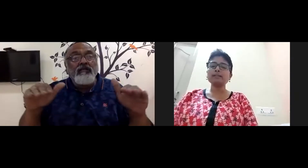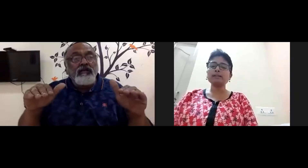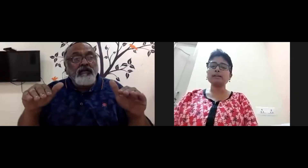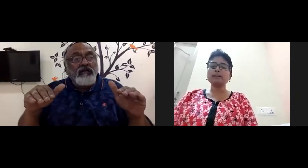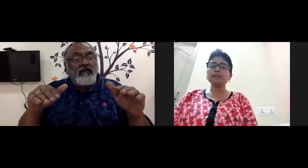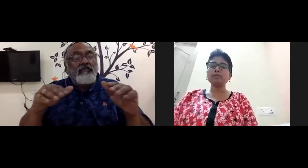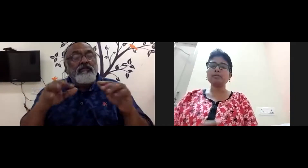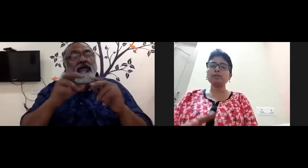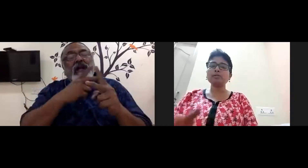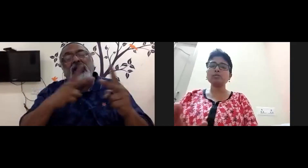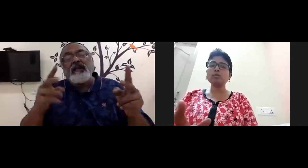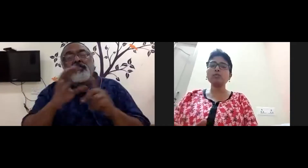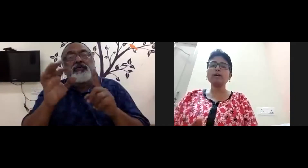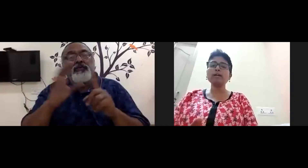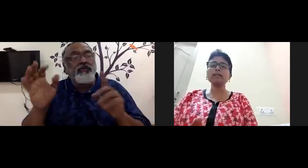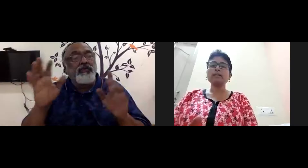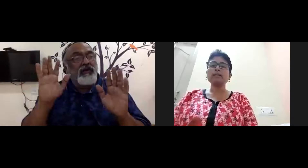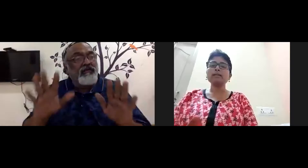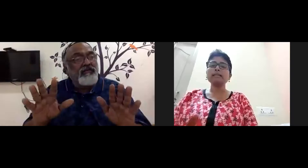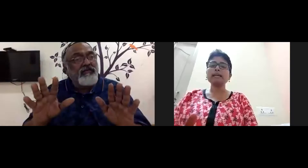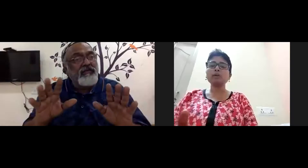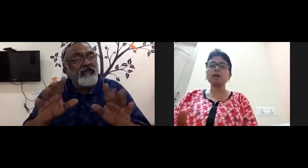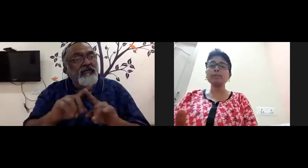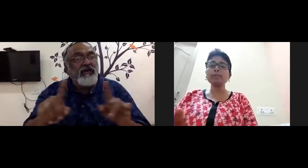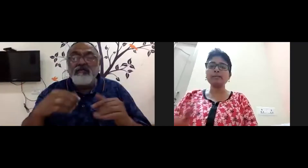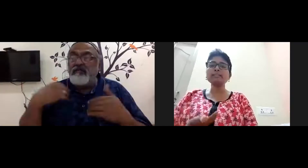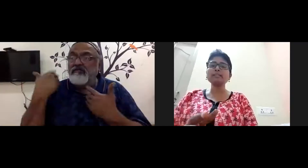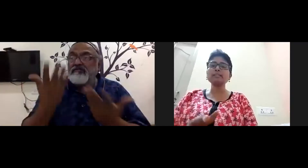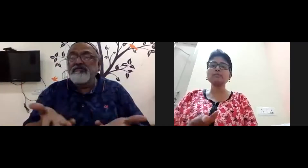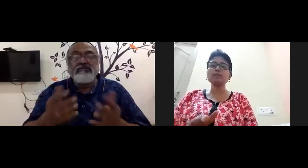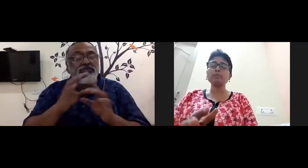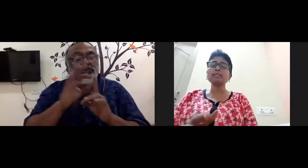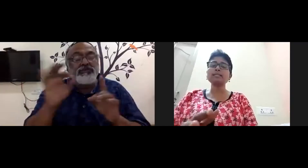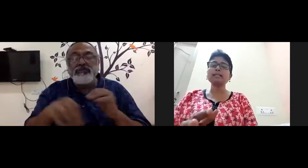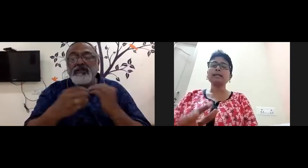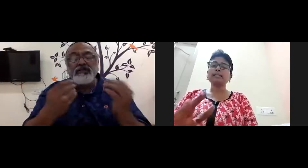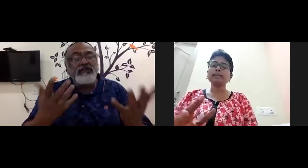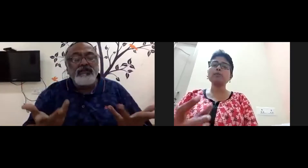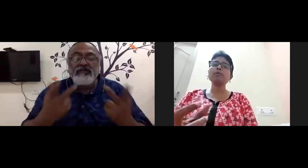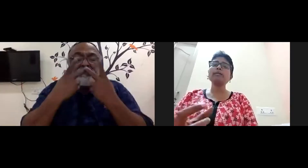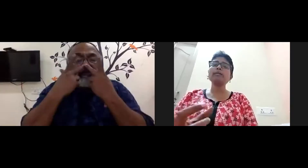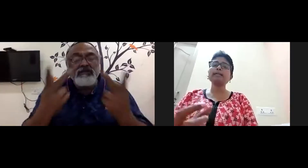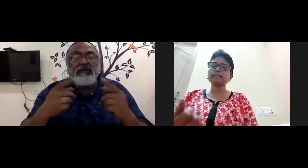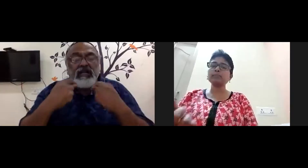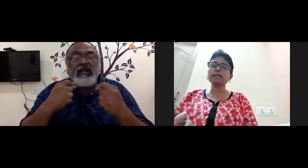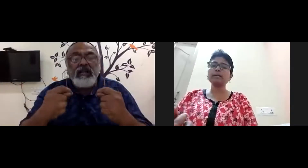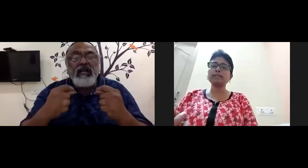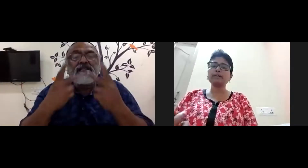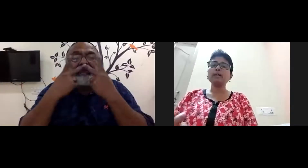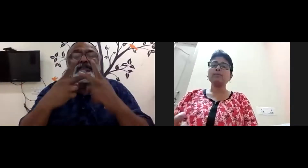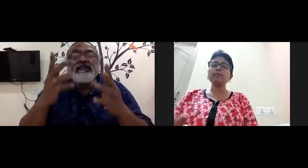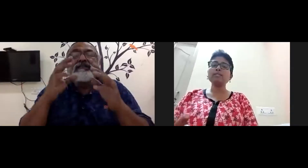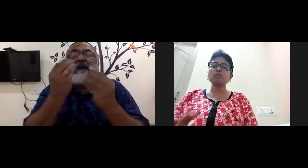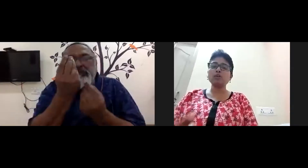But so far they have not been very successful. But still, they could get some kind of